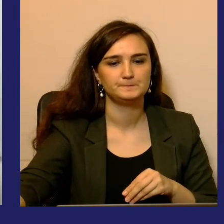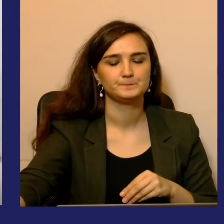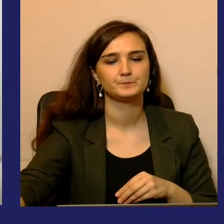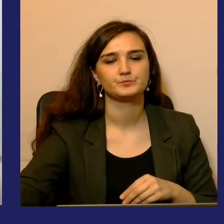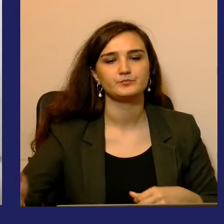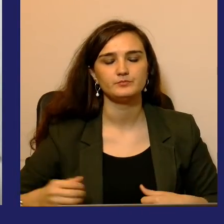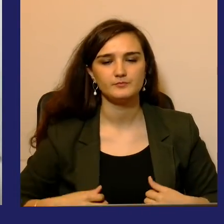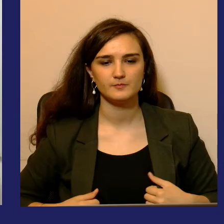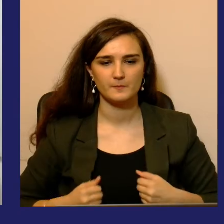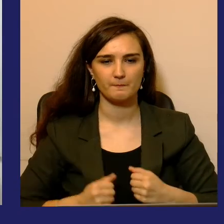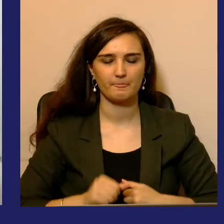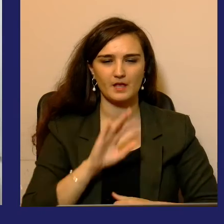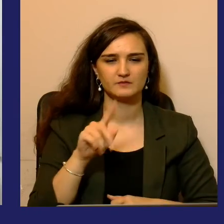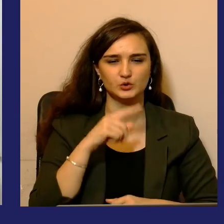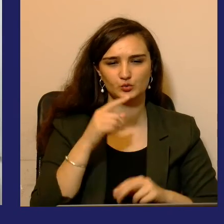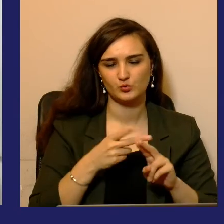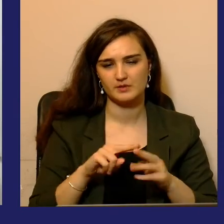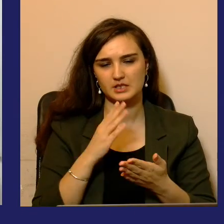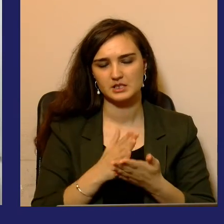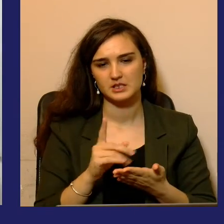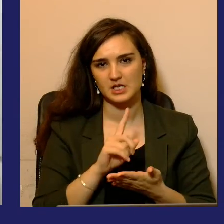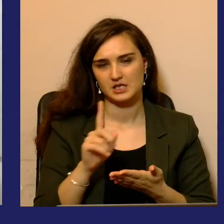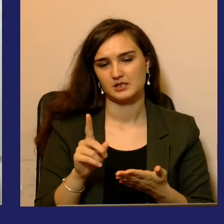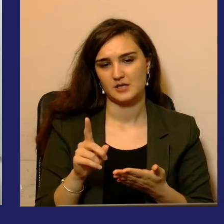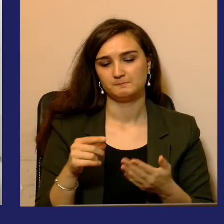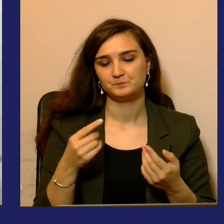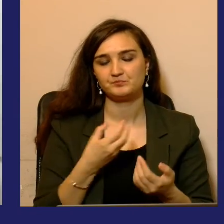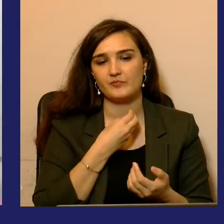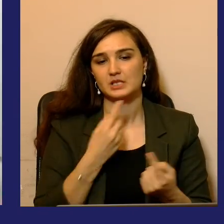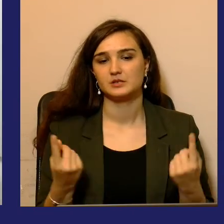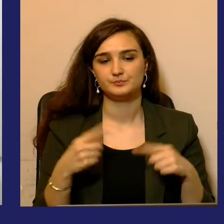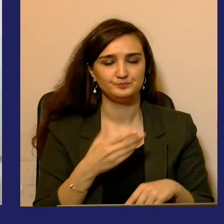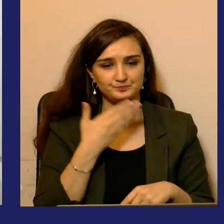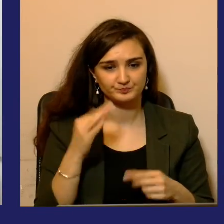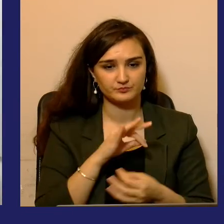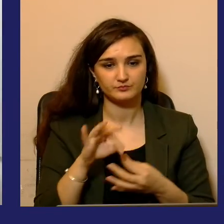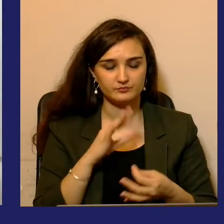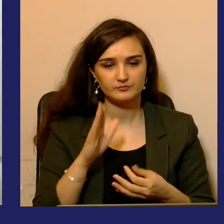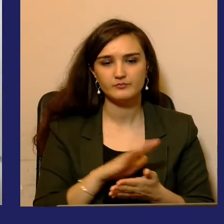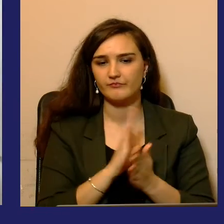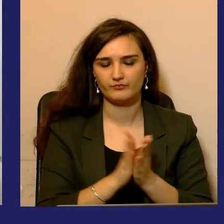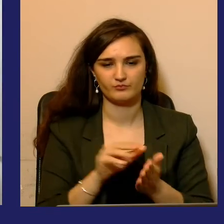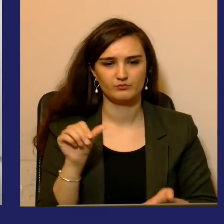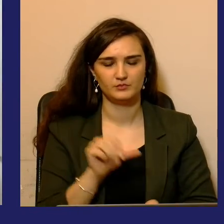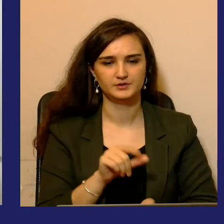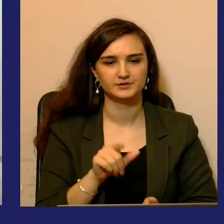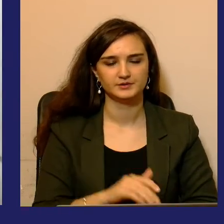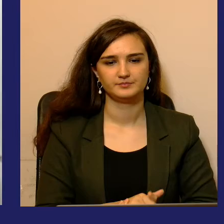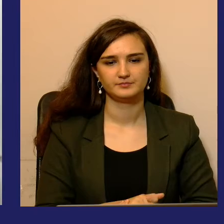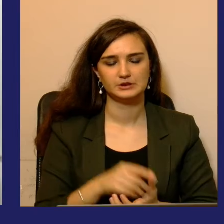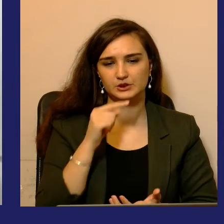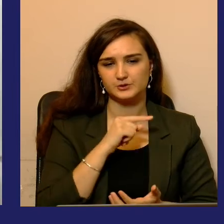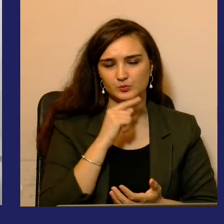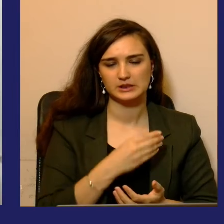vastly over-exaggerating. However, it has come into the worst economic crisis since basically the 30s. So that gives us an